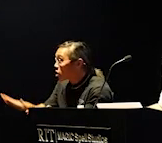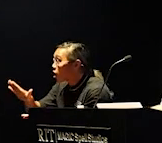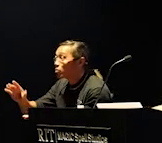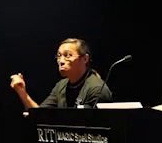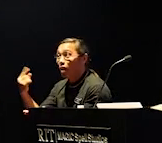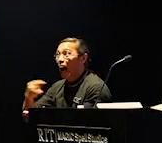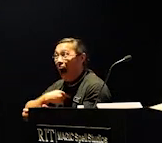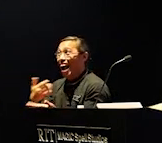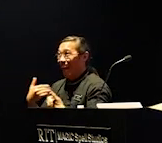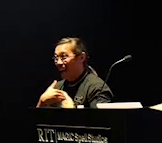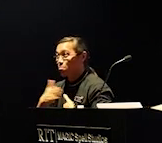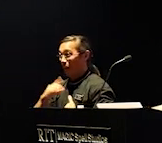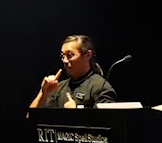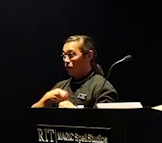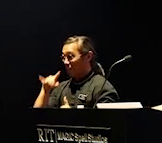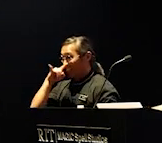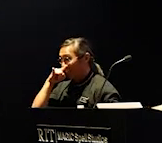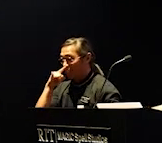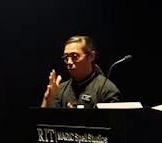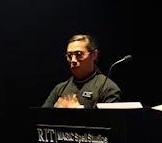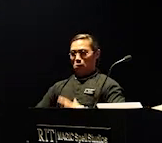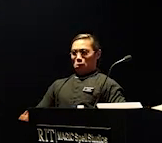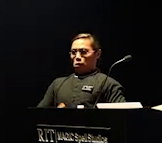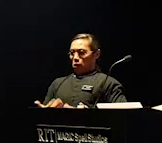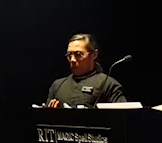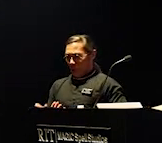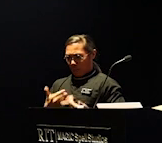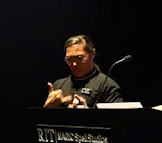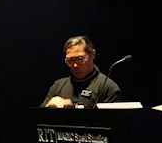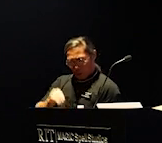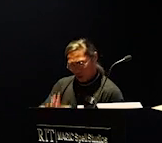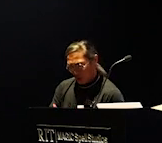that influenced what I was going to do. So I